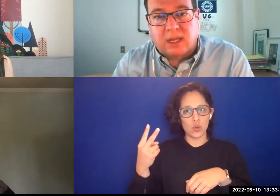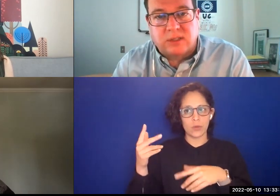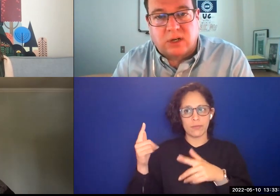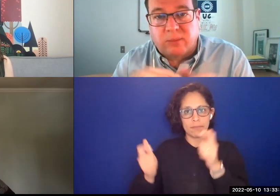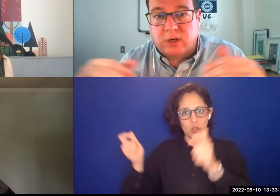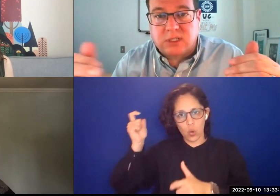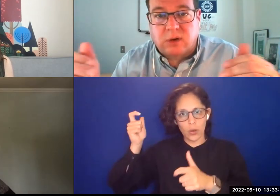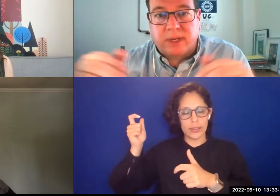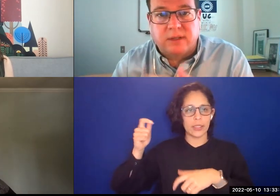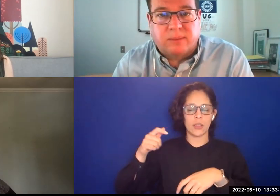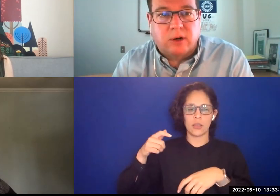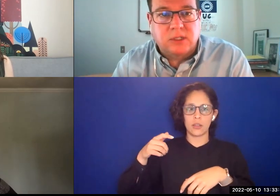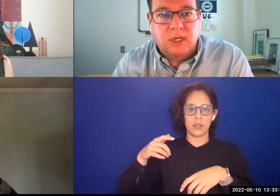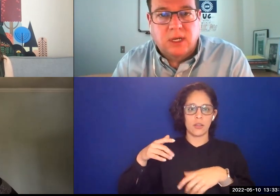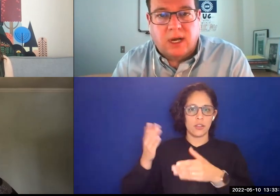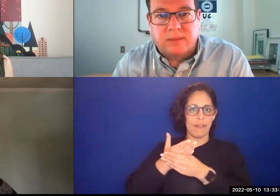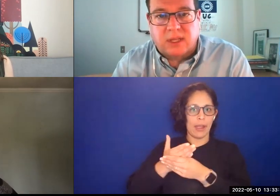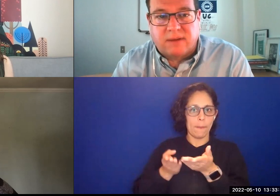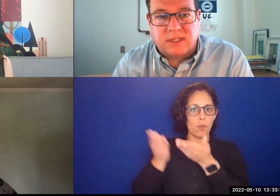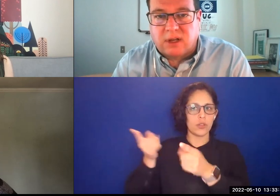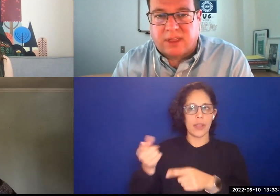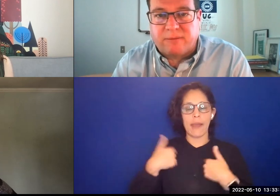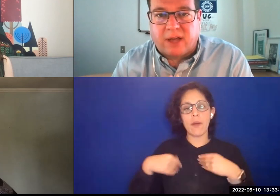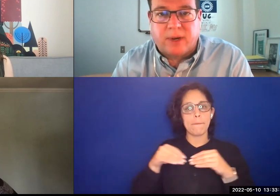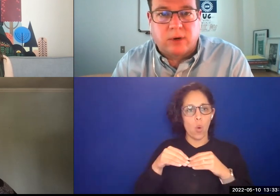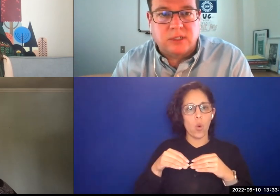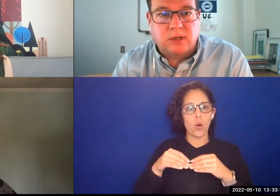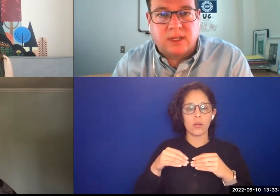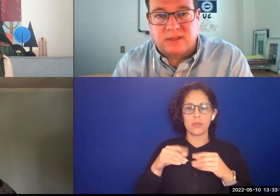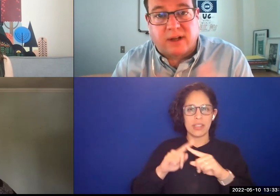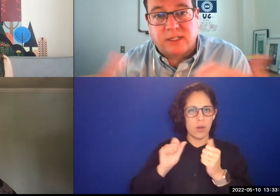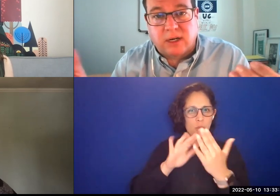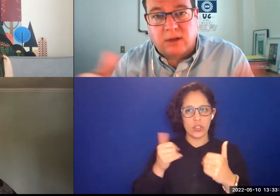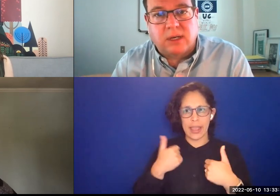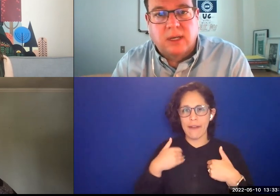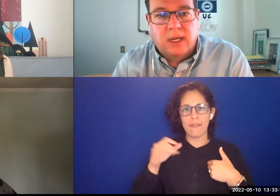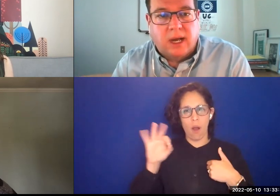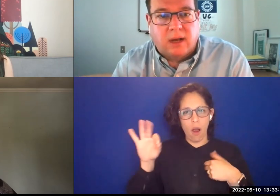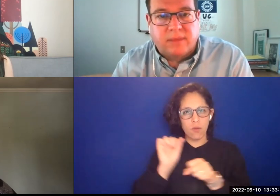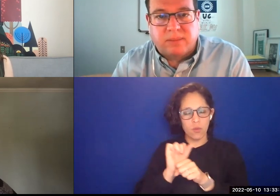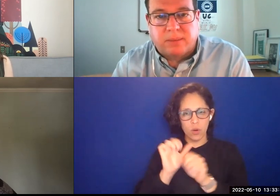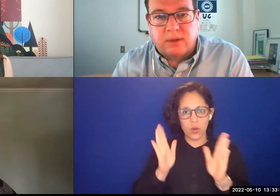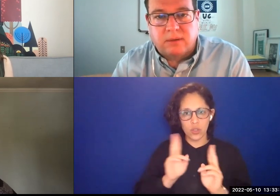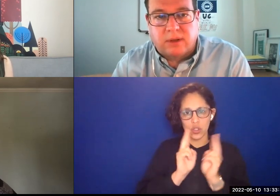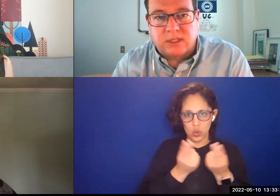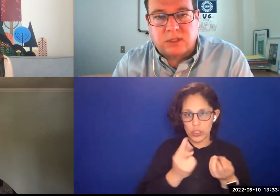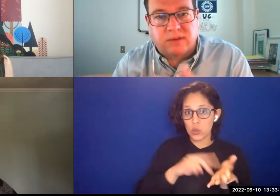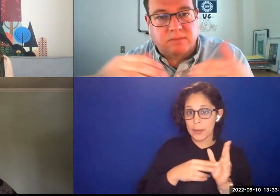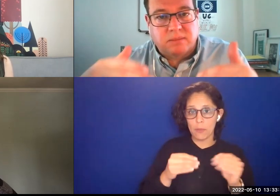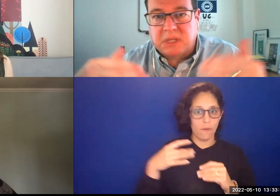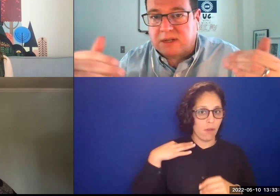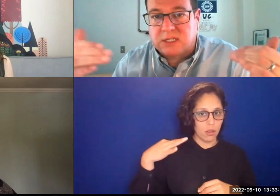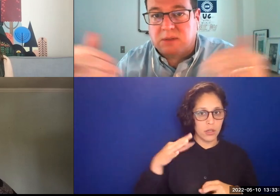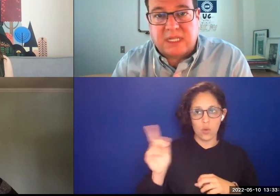they're taking a sort of a more slow build approach. So they have this thing called the Alphabet Workers Union that's a voluntary union that people, that's sort